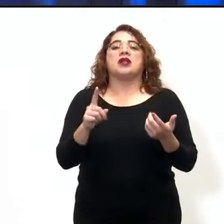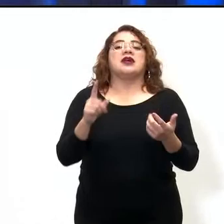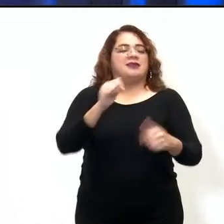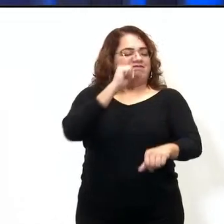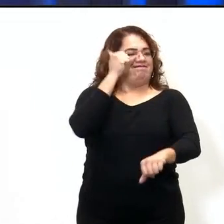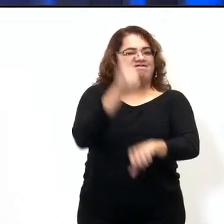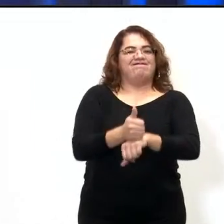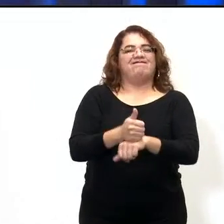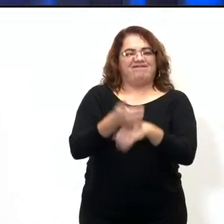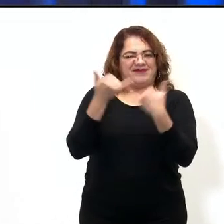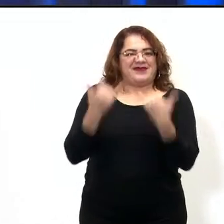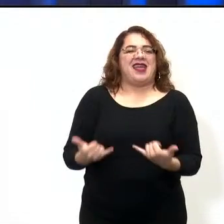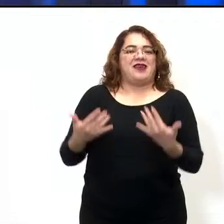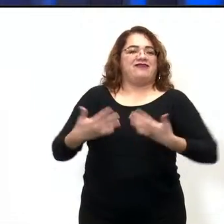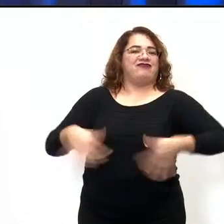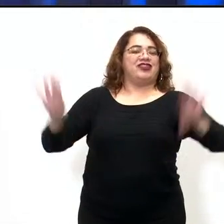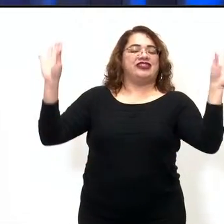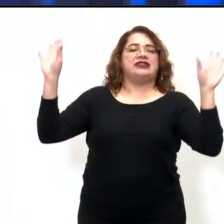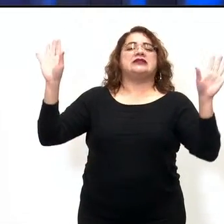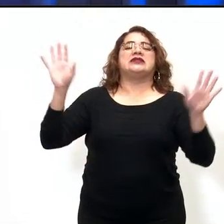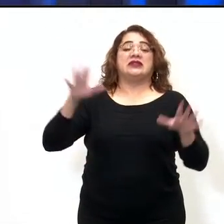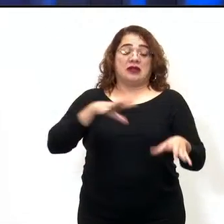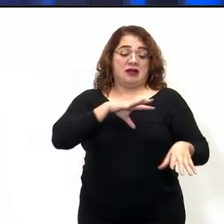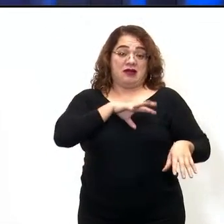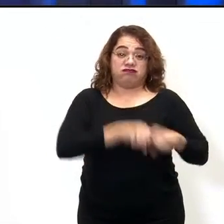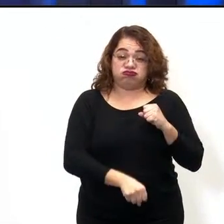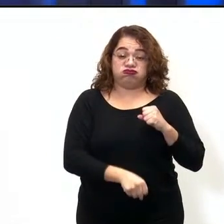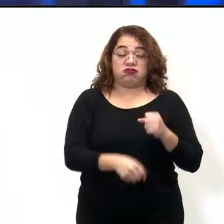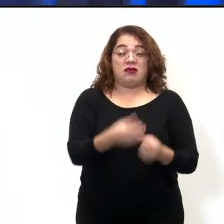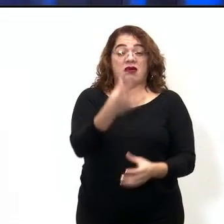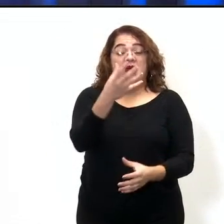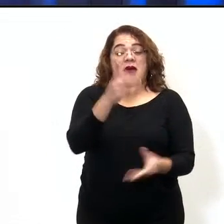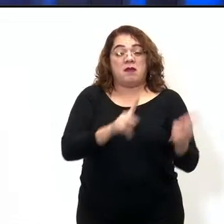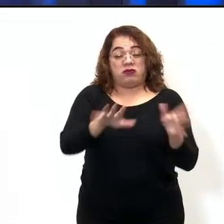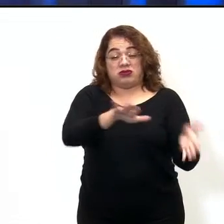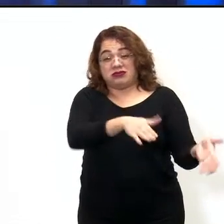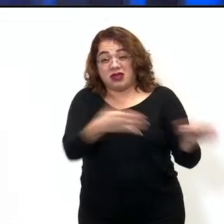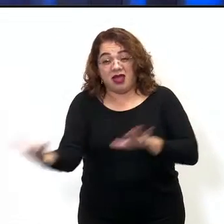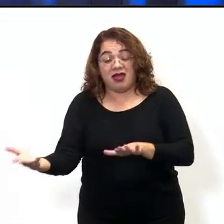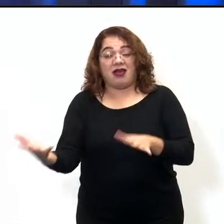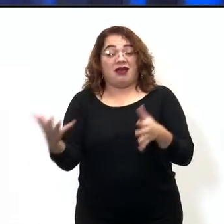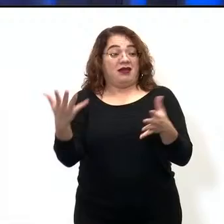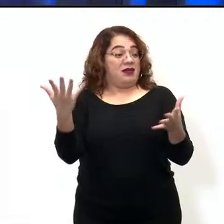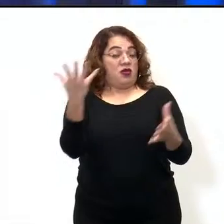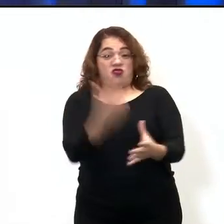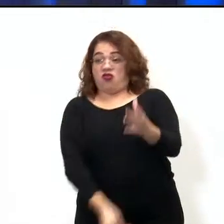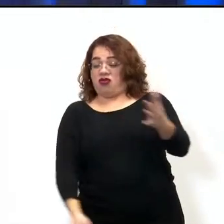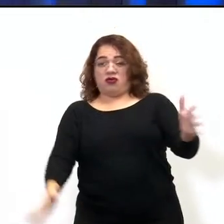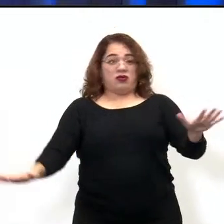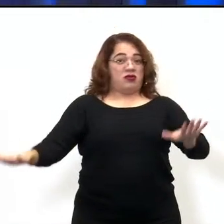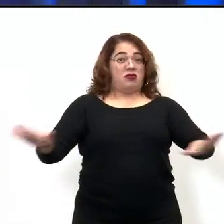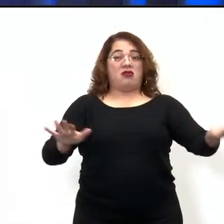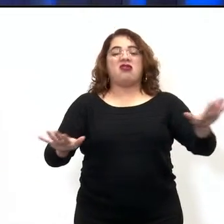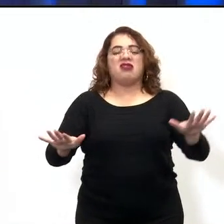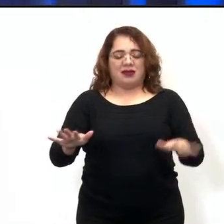everyone that's lost somebody. I understand what that loss feels like, especially during the holidays, and we have to do everything we can to stay